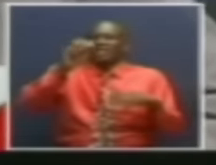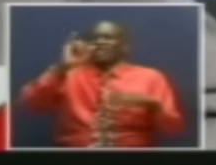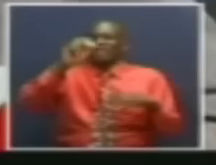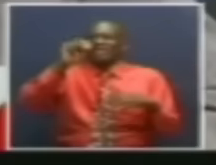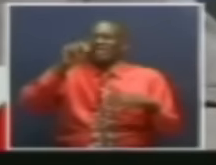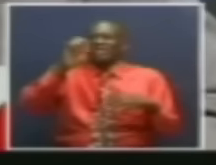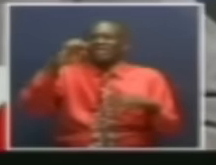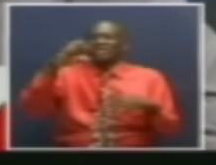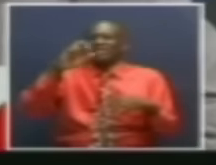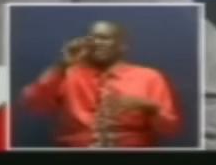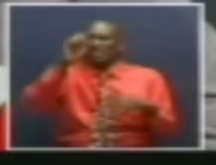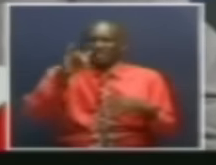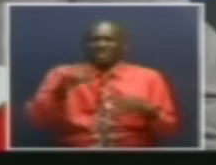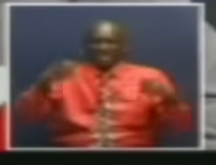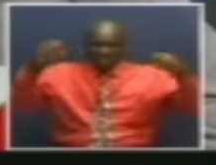you can suffer from